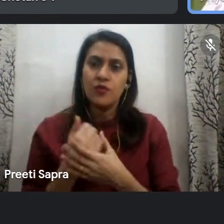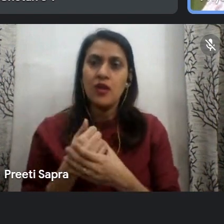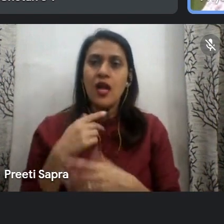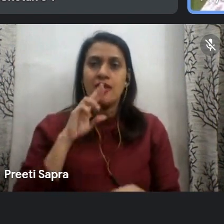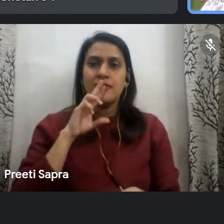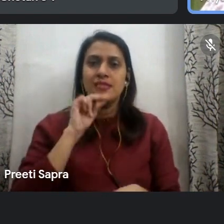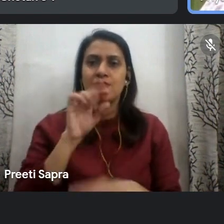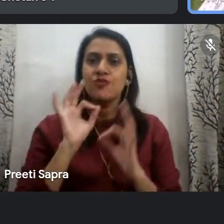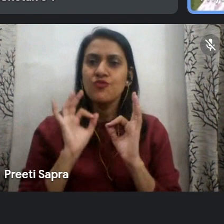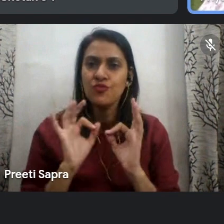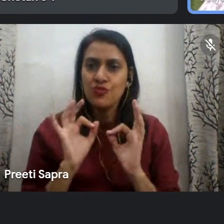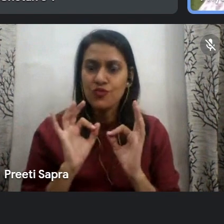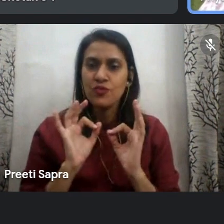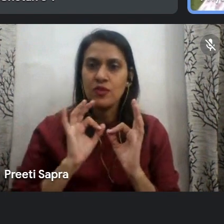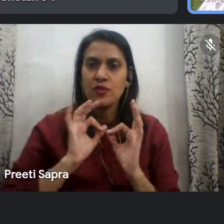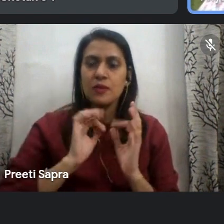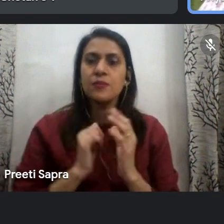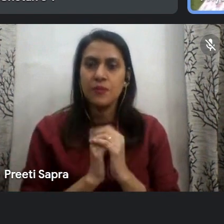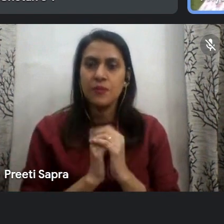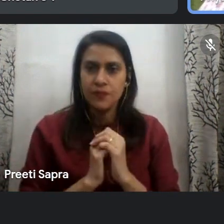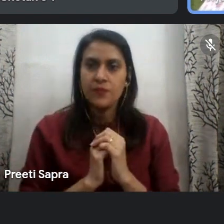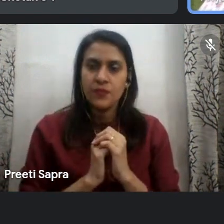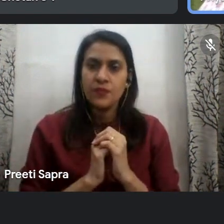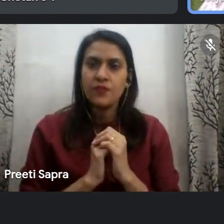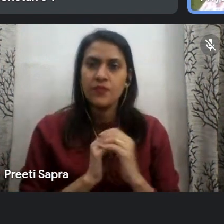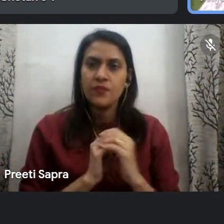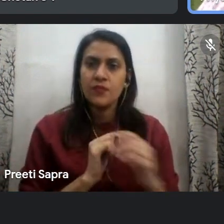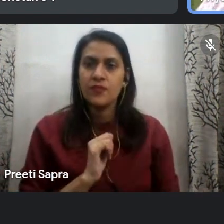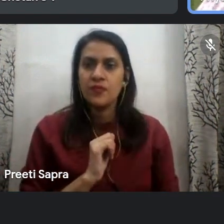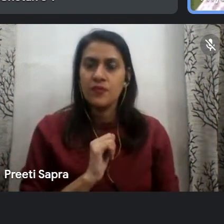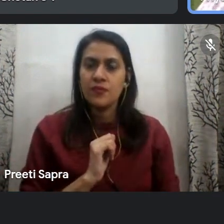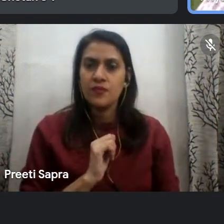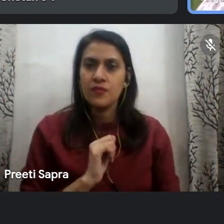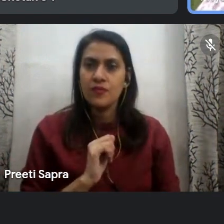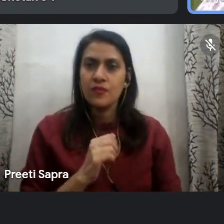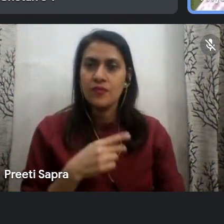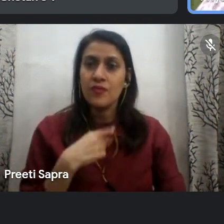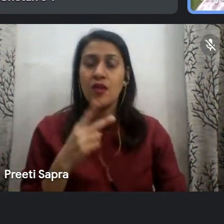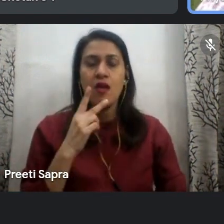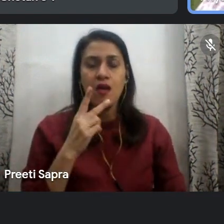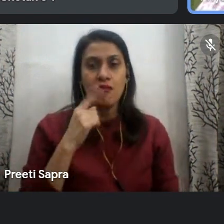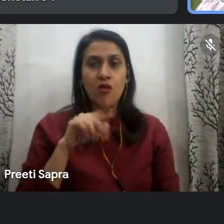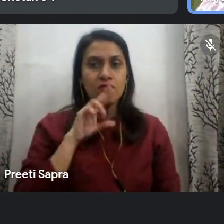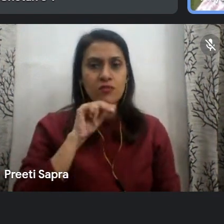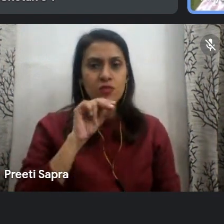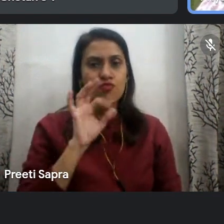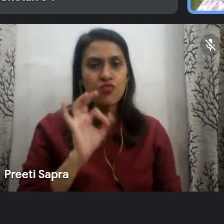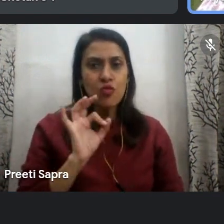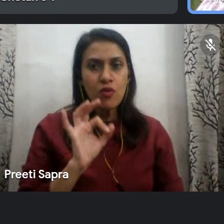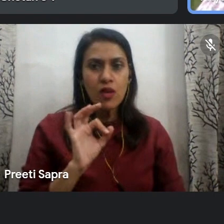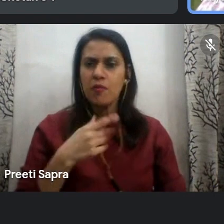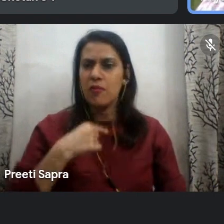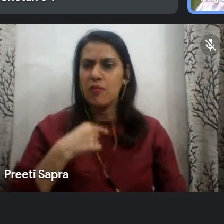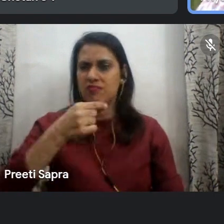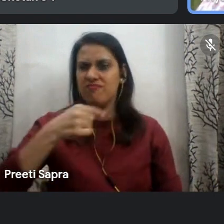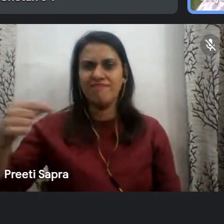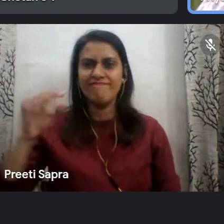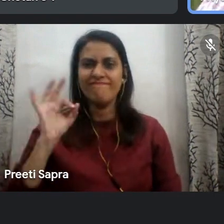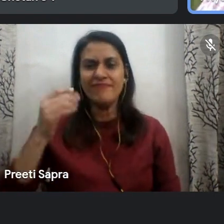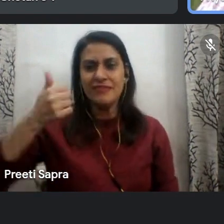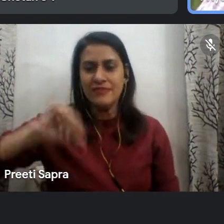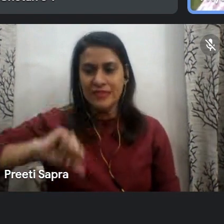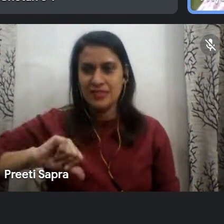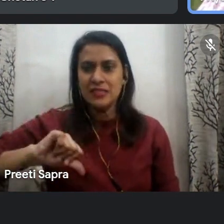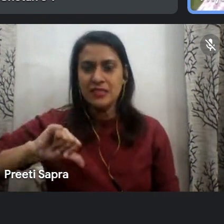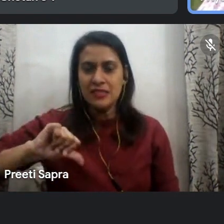well, and that's something that I look at as one of my biggest strengths. I may not be able to write really well. I may not be